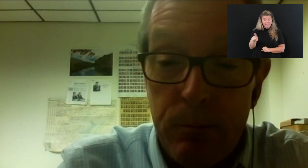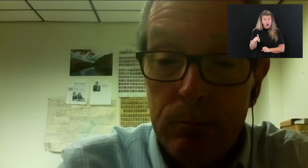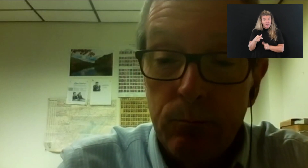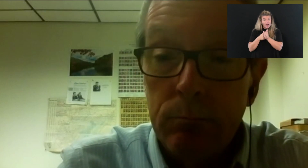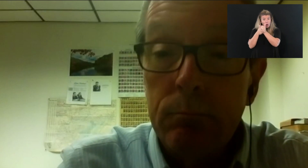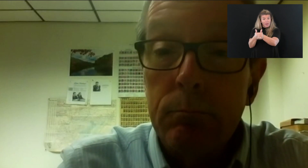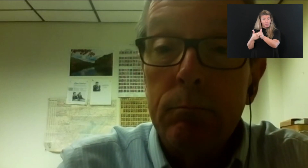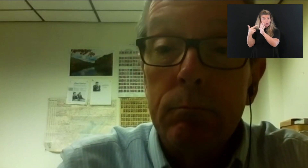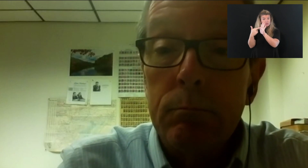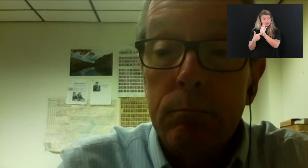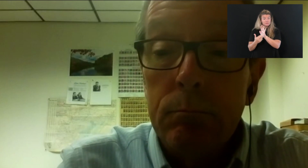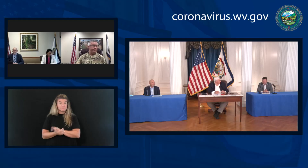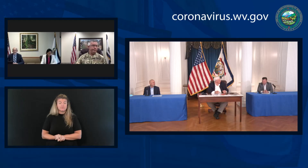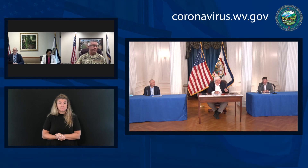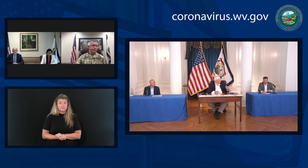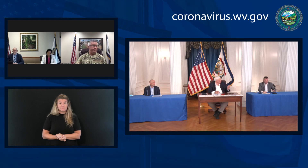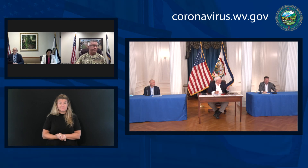followed?